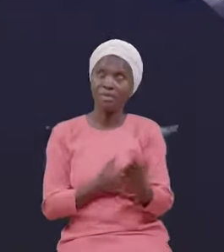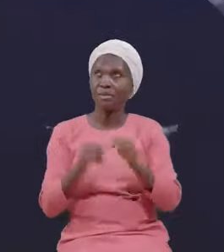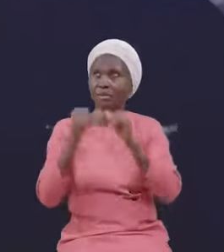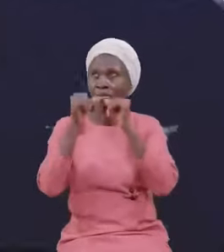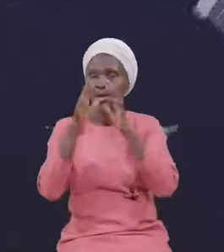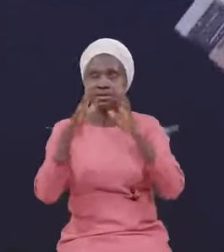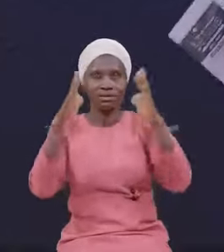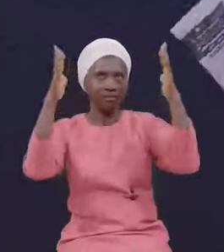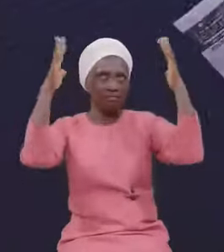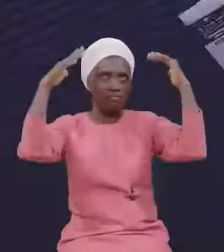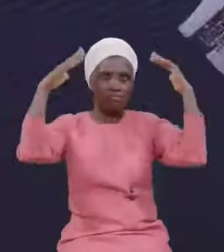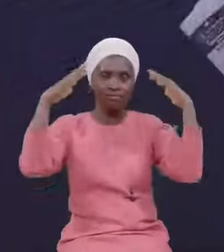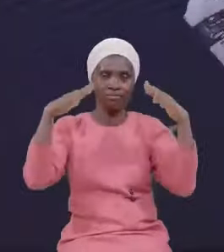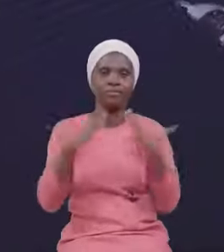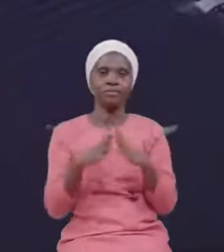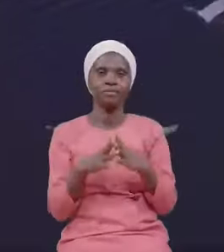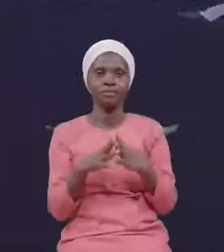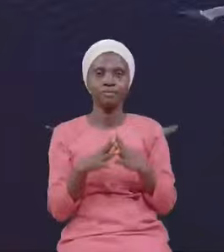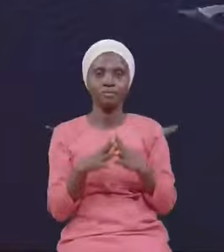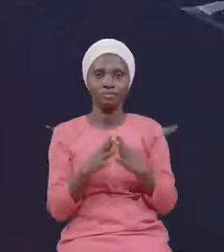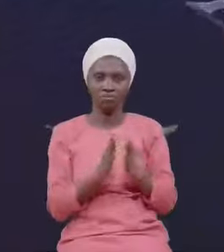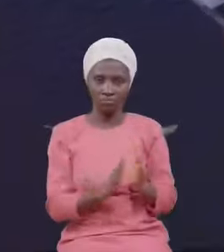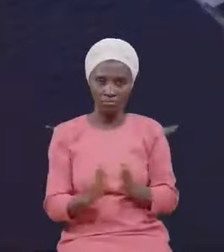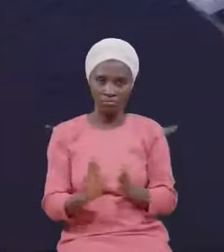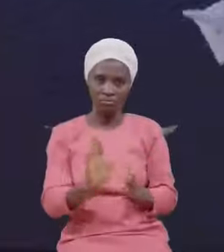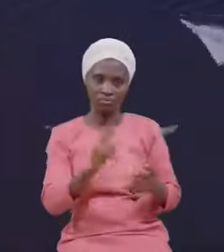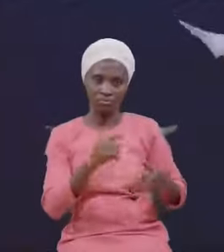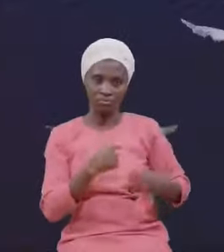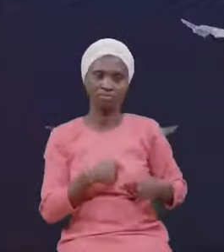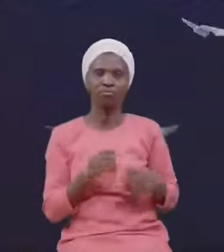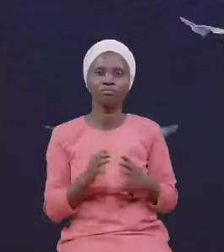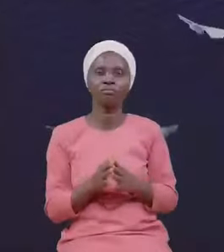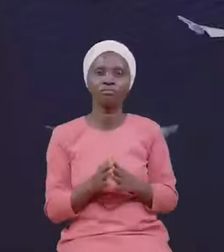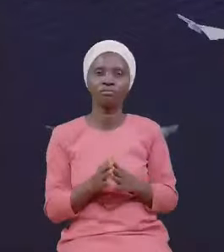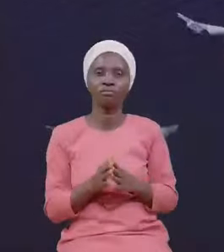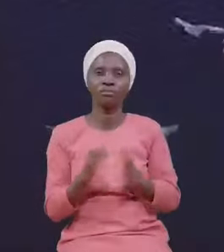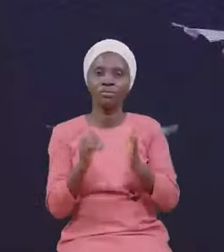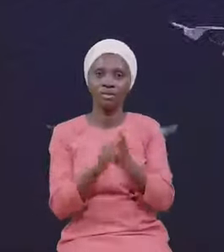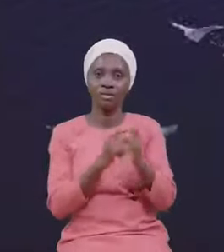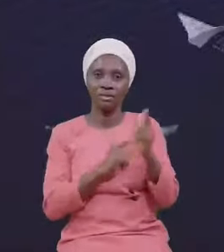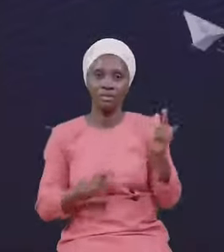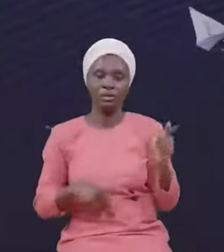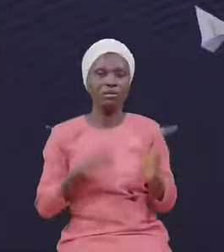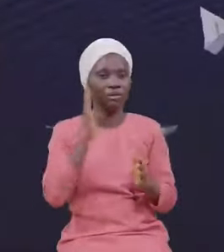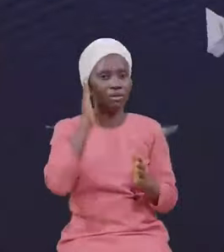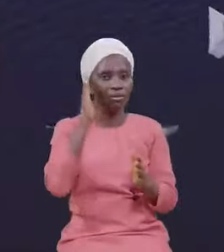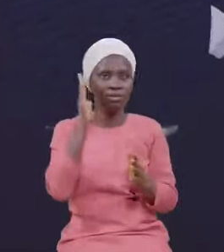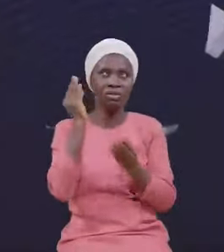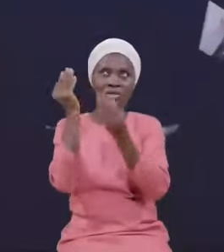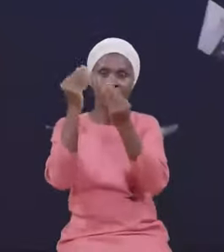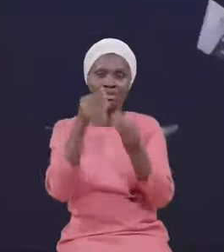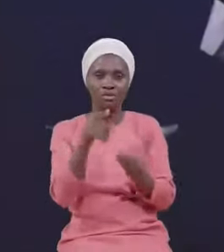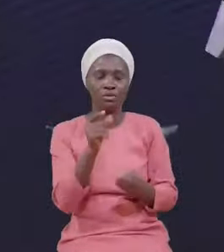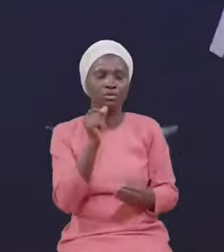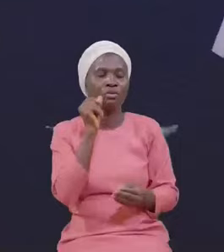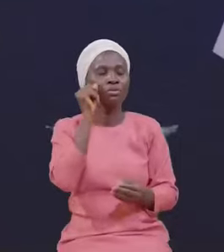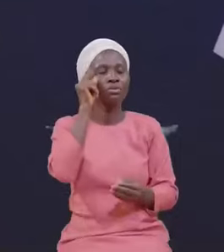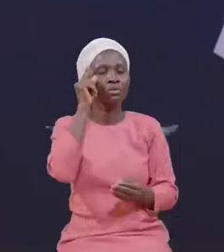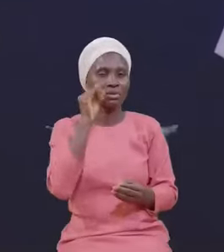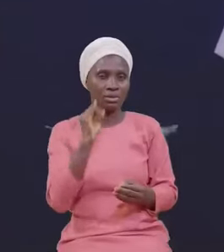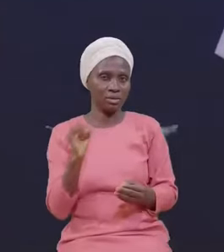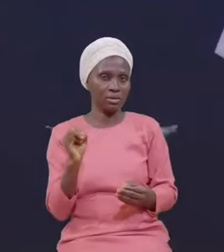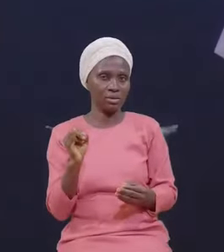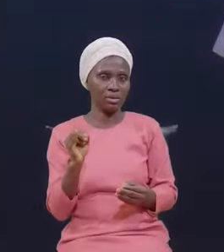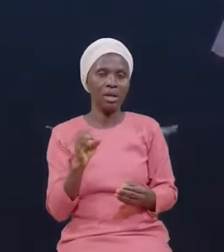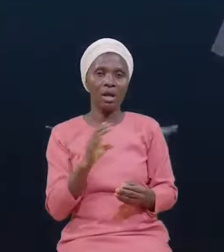shower prepare yourself that the Lord will give you understanding as the word of God